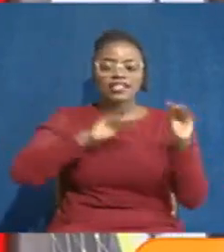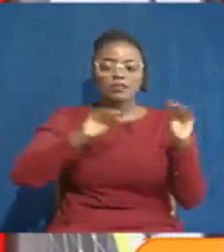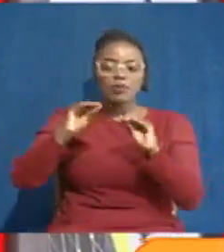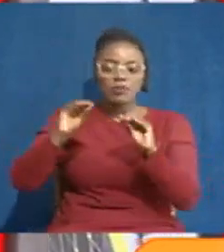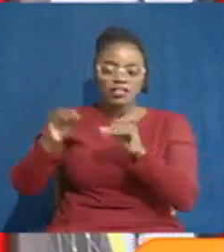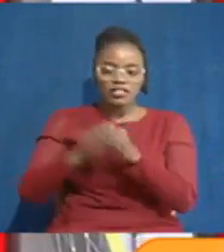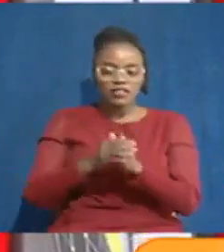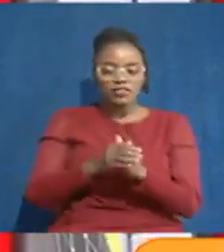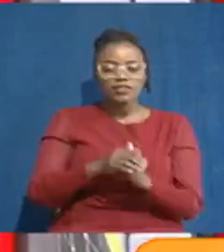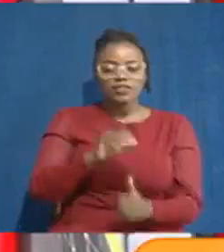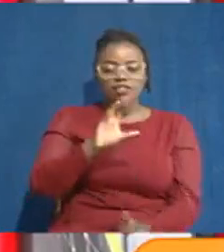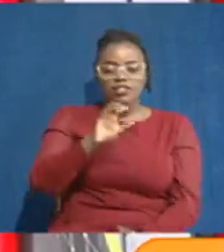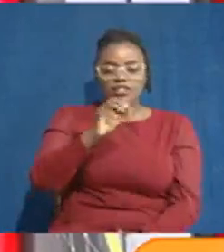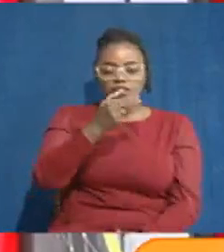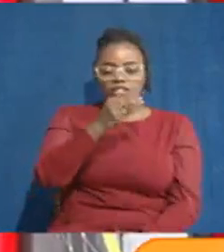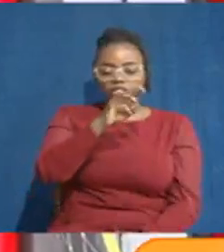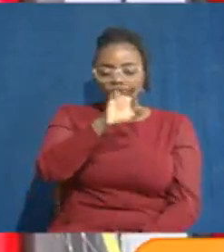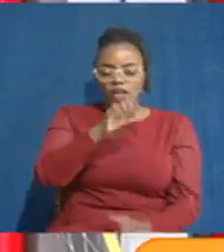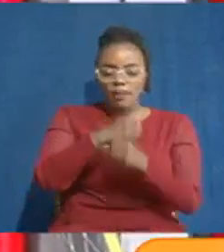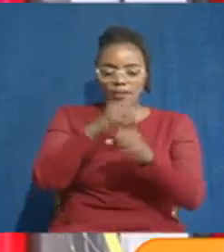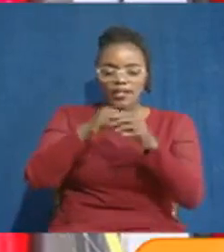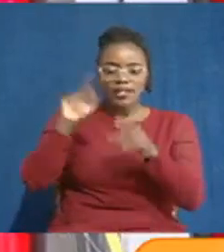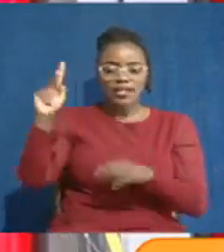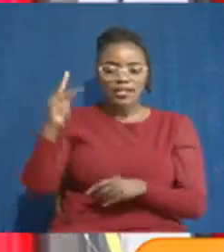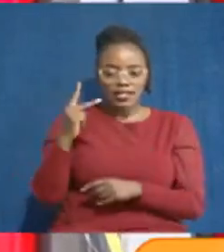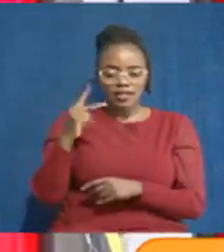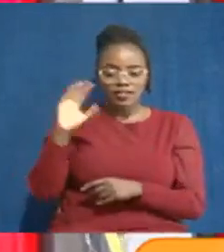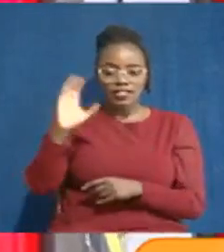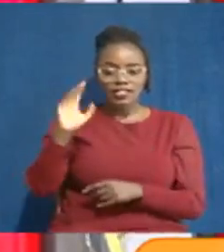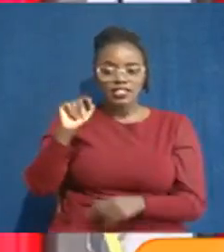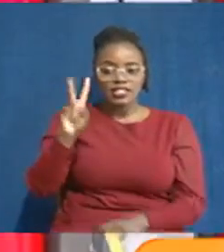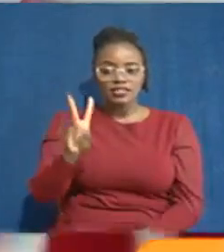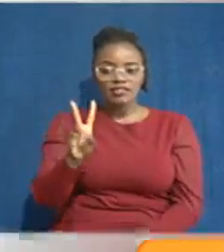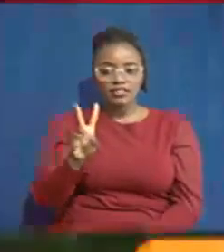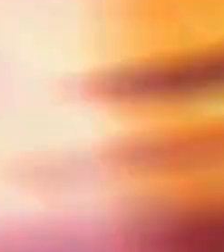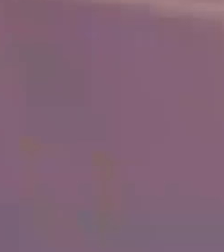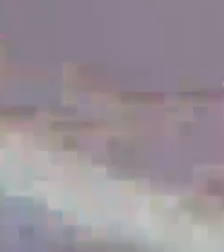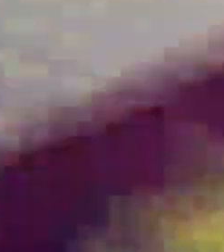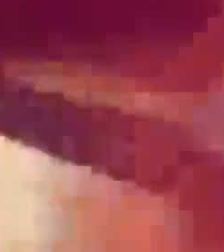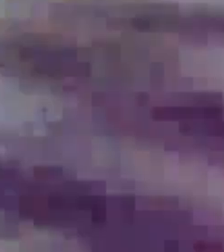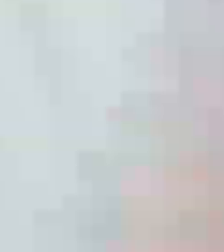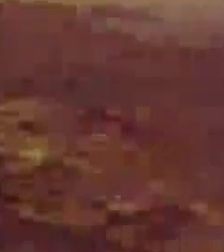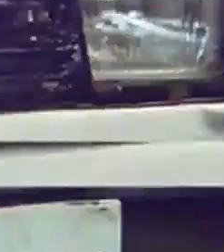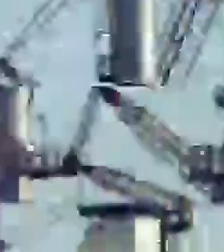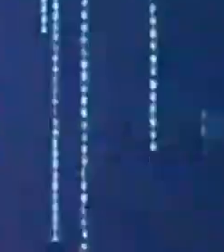Edward Chwea, Made in Kenya, Citizen TV.